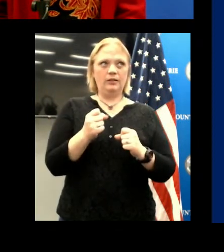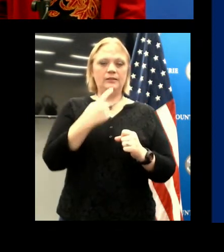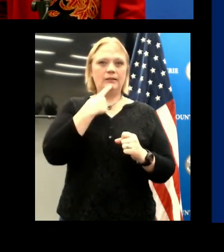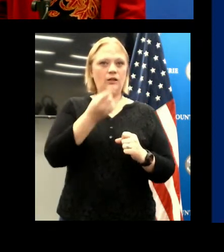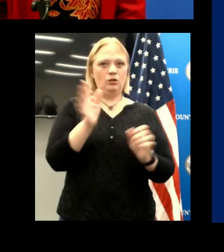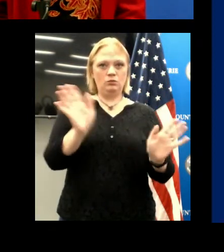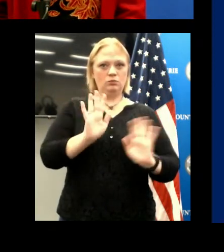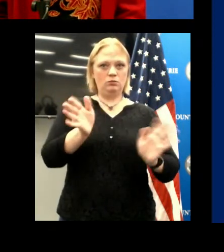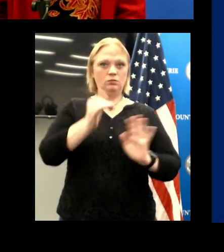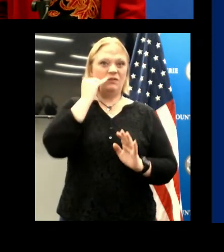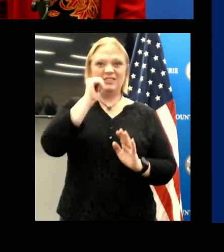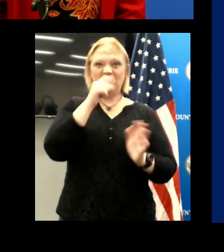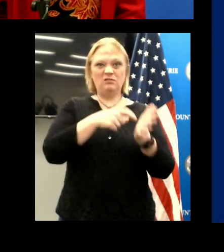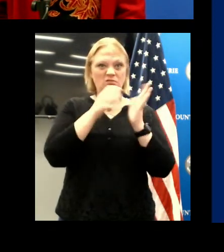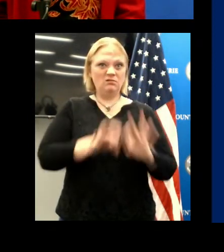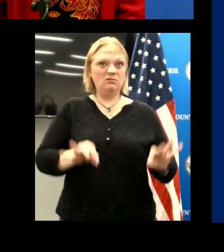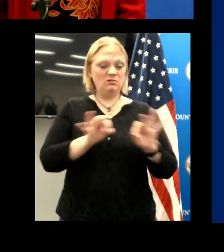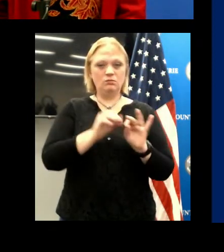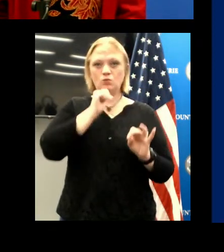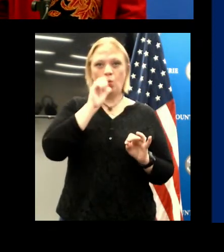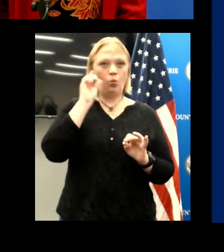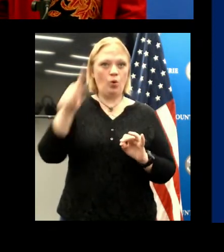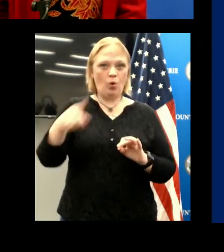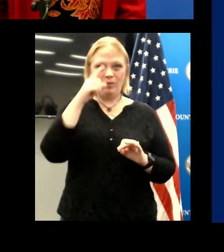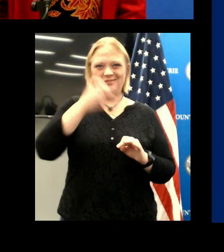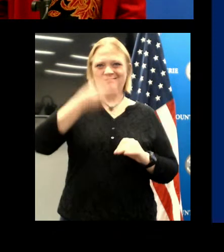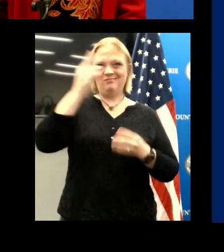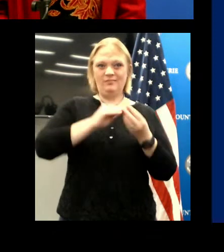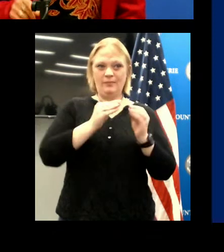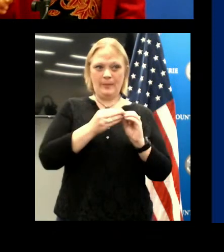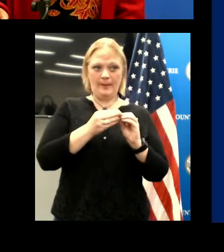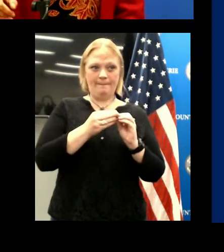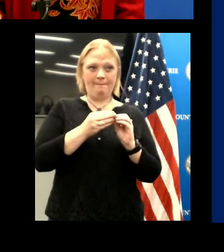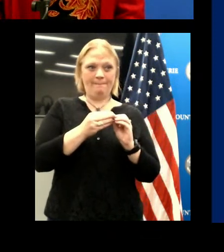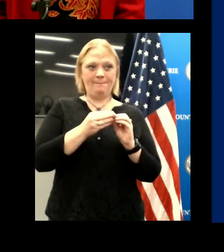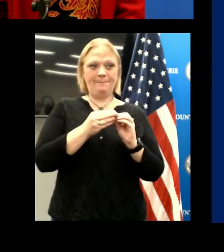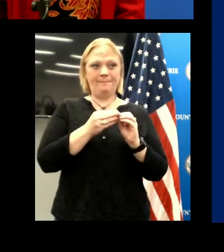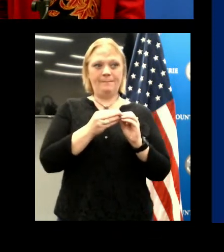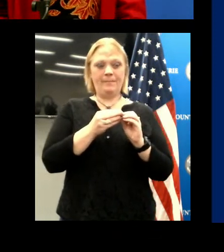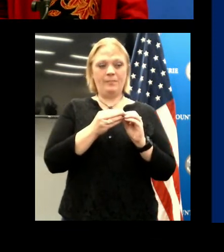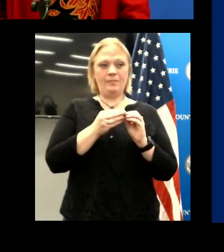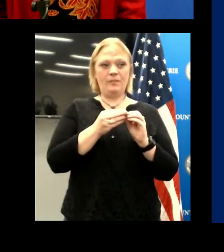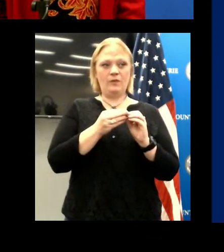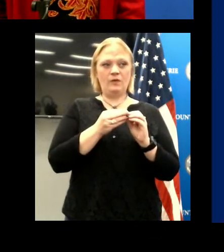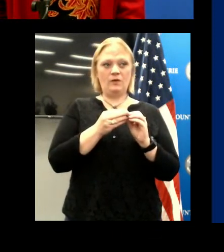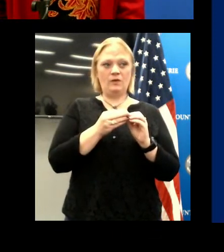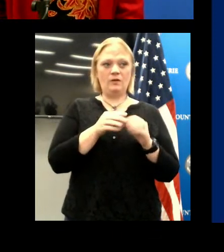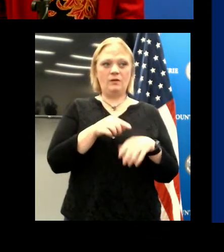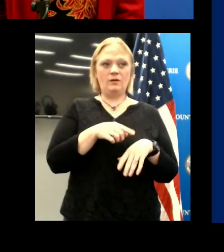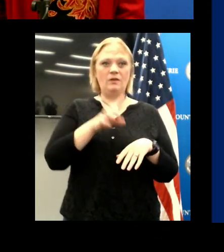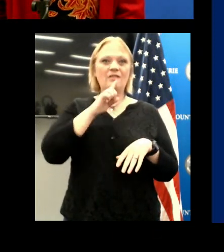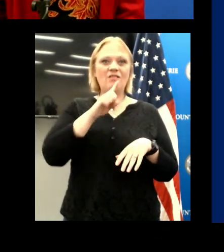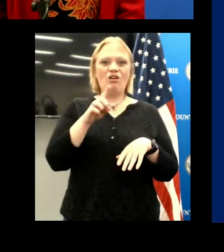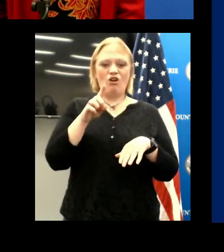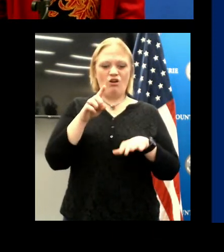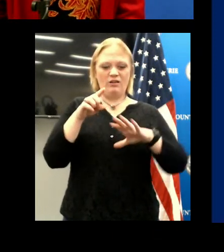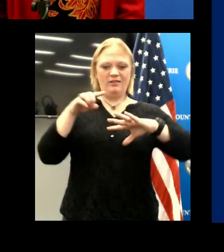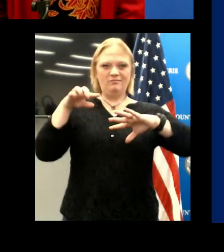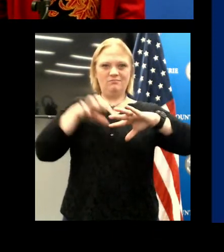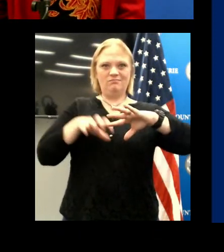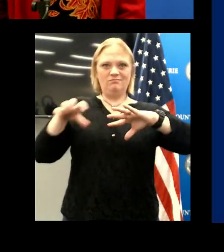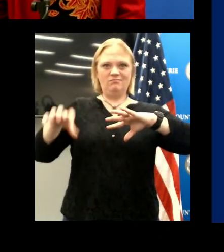travel because they have very, very high numbers. And those states are, contiguous to New York State,